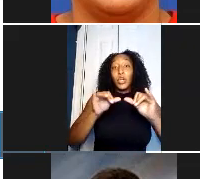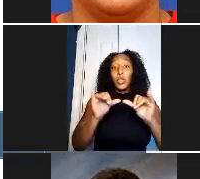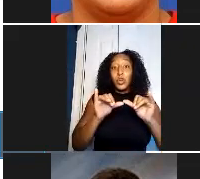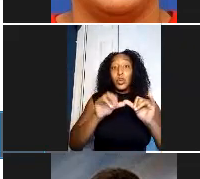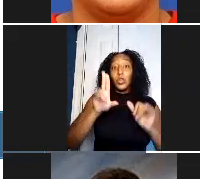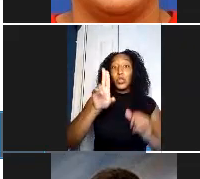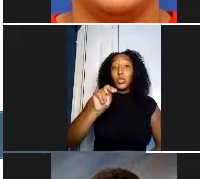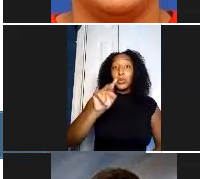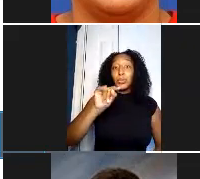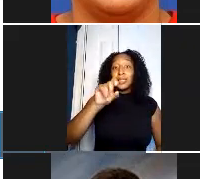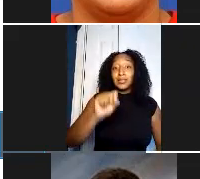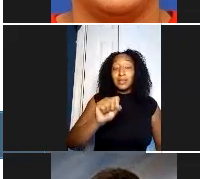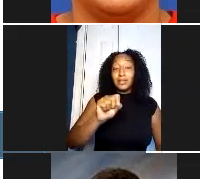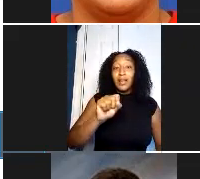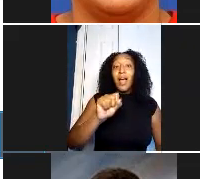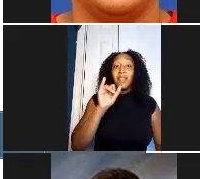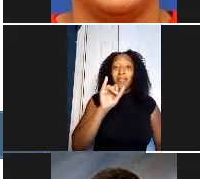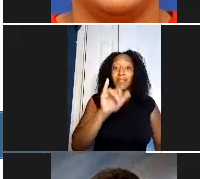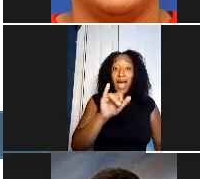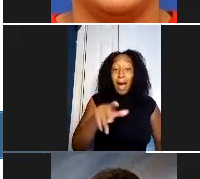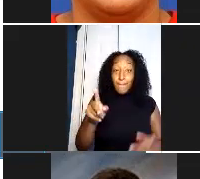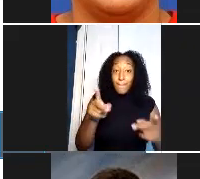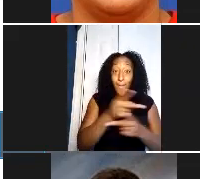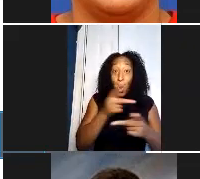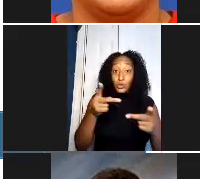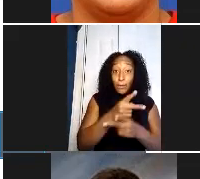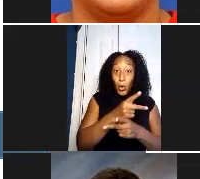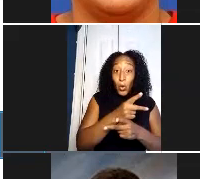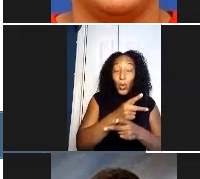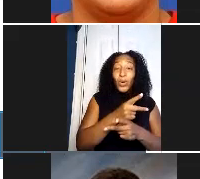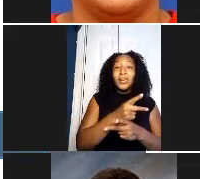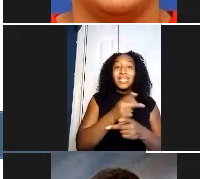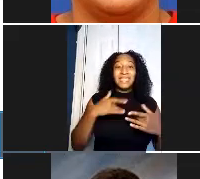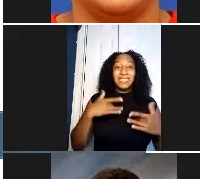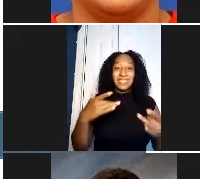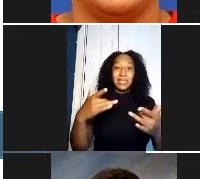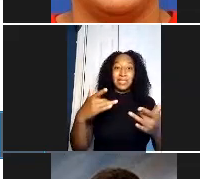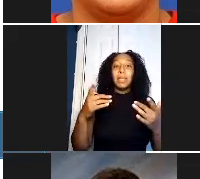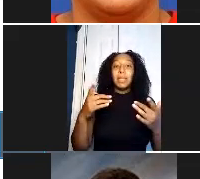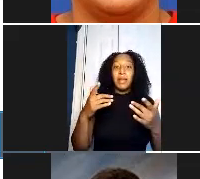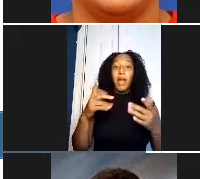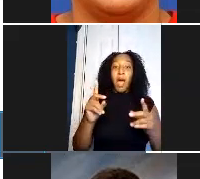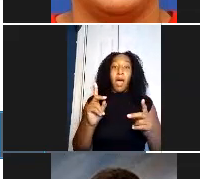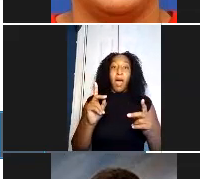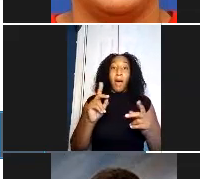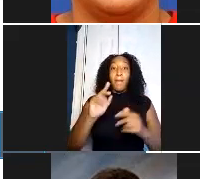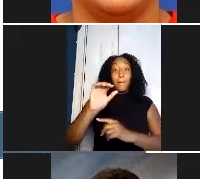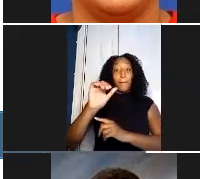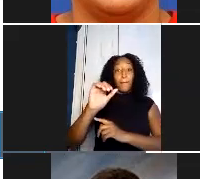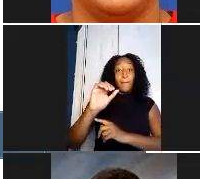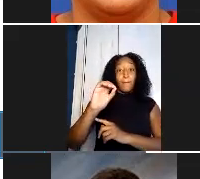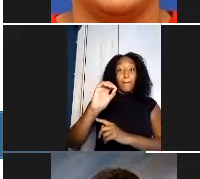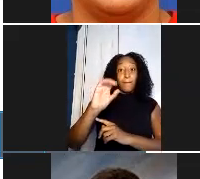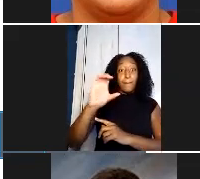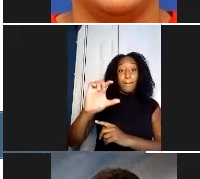based on powers of 10. That's typically what you associate the metric system being. You associate it with